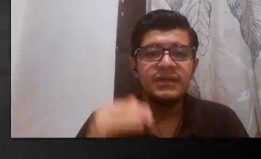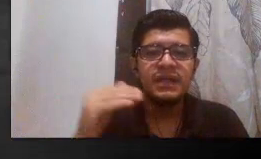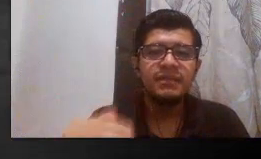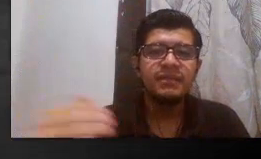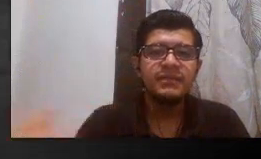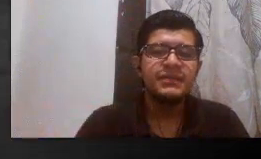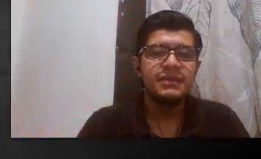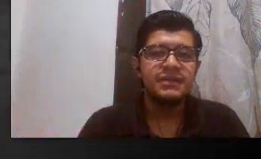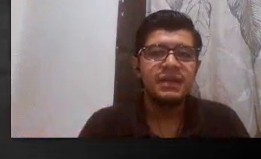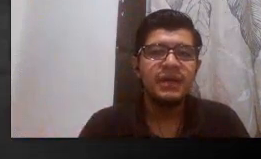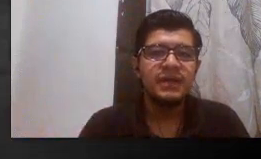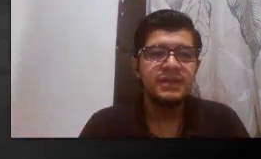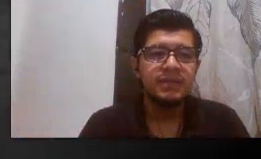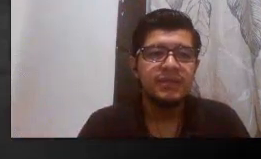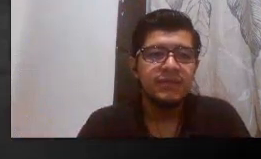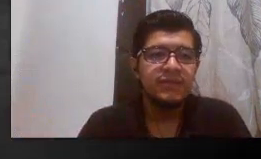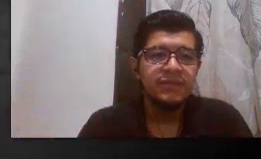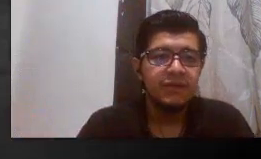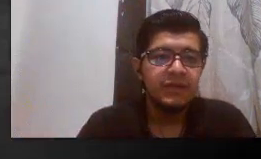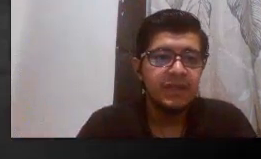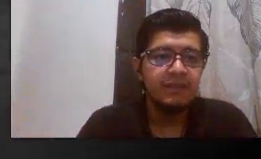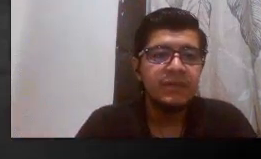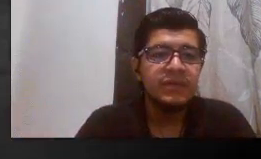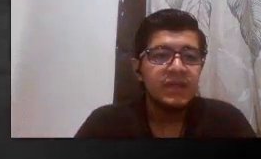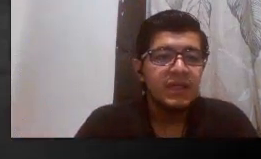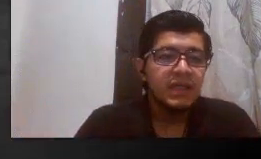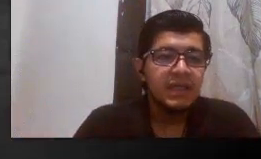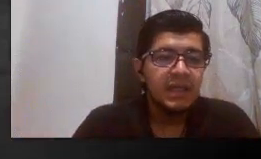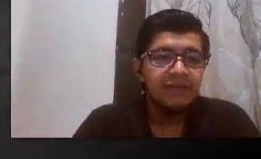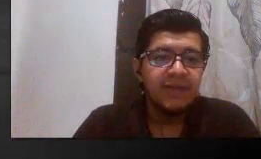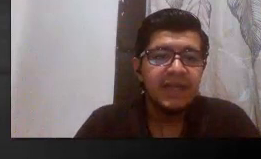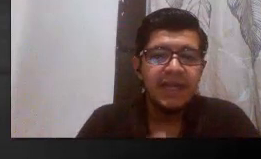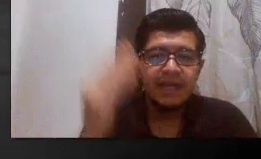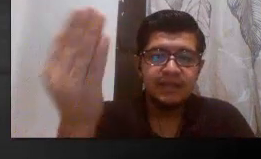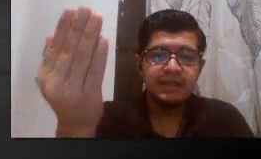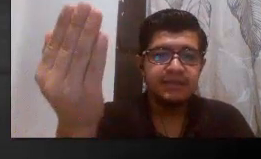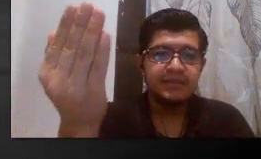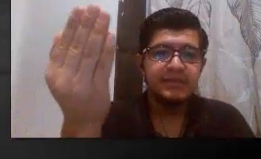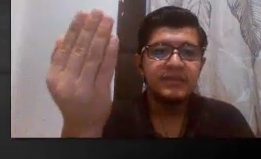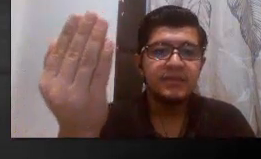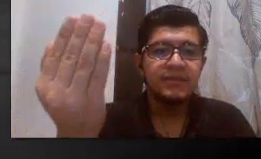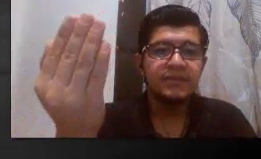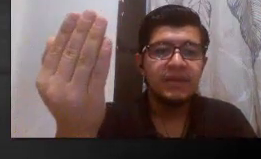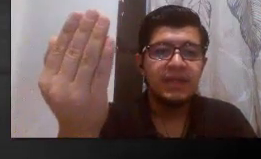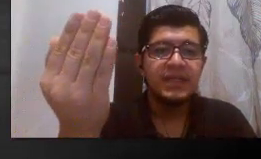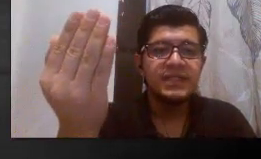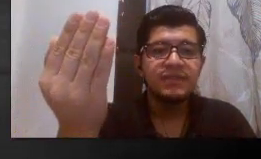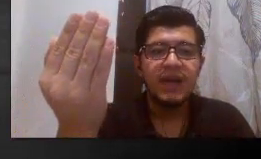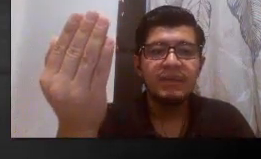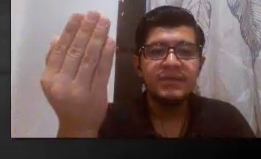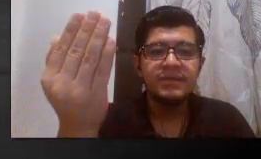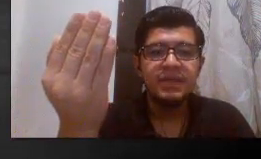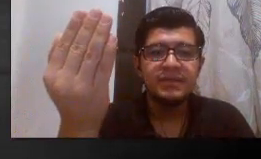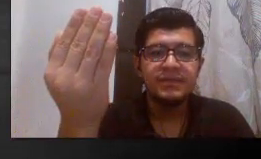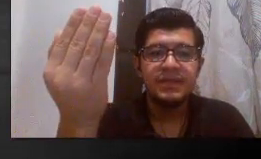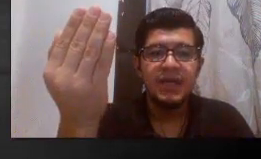the step by step. For example, the flat hand is a